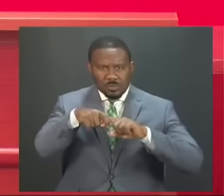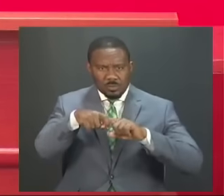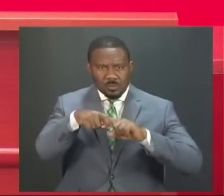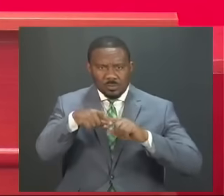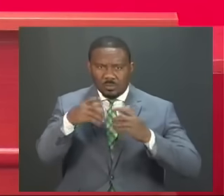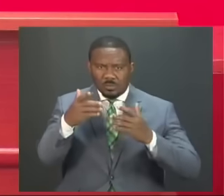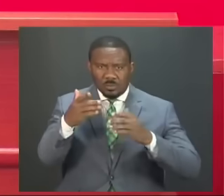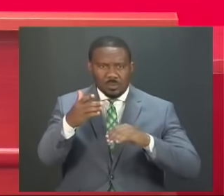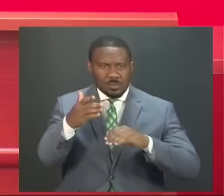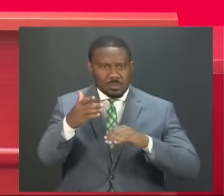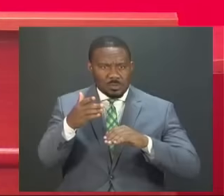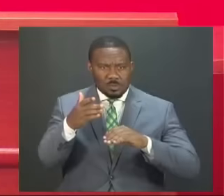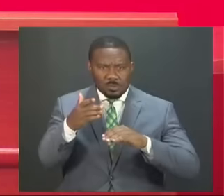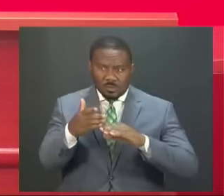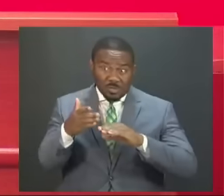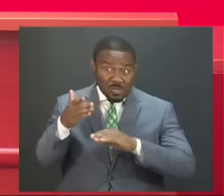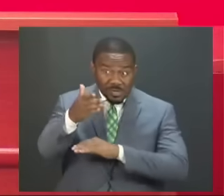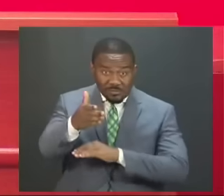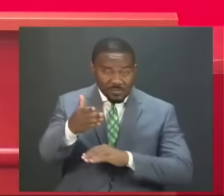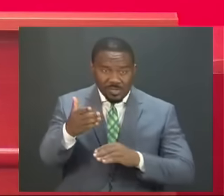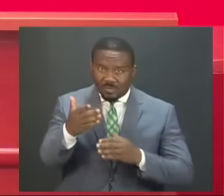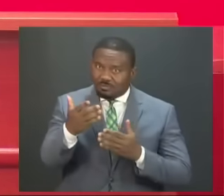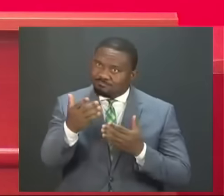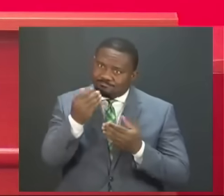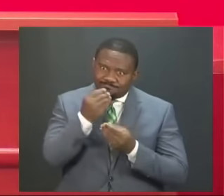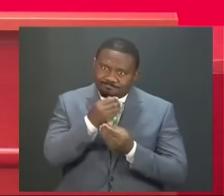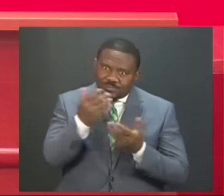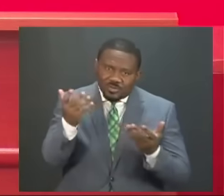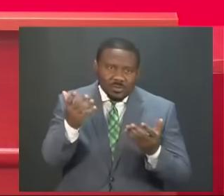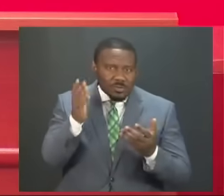submissions, we'll go on with the consideration of the bill.